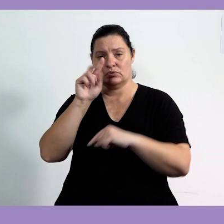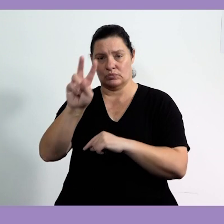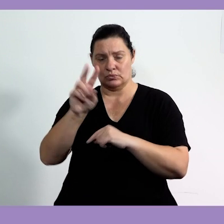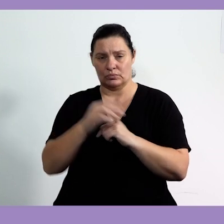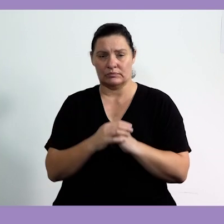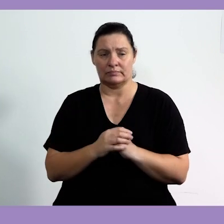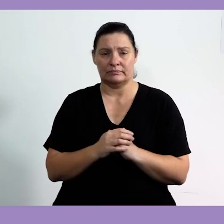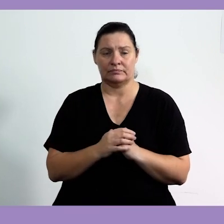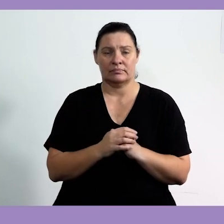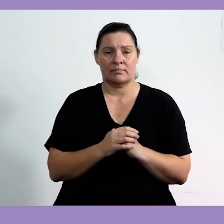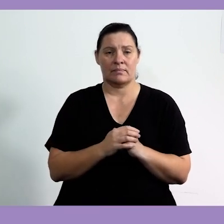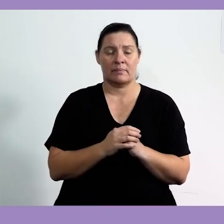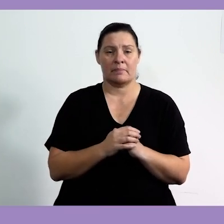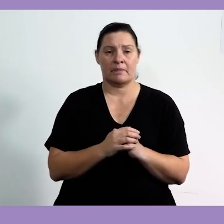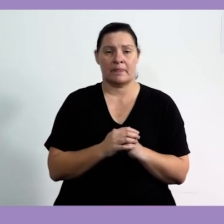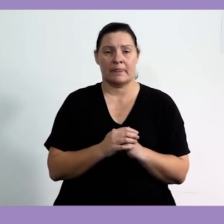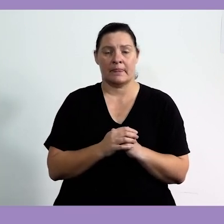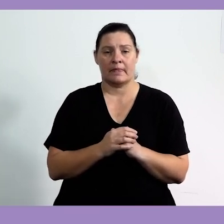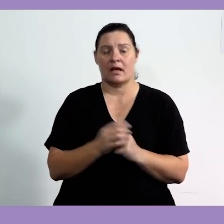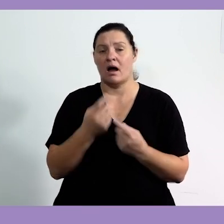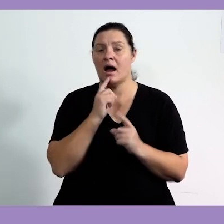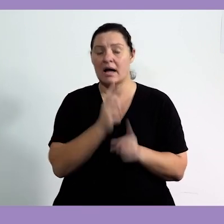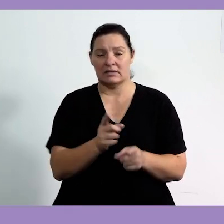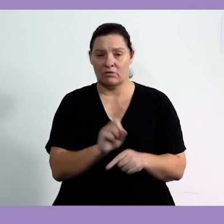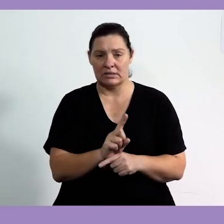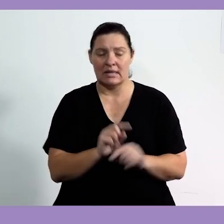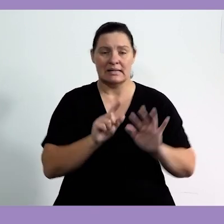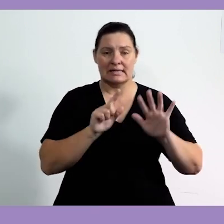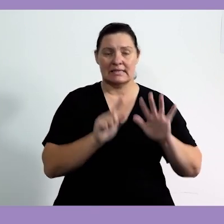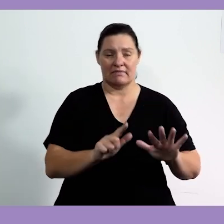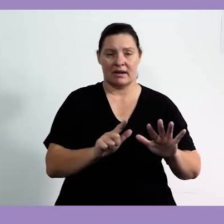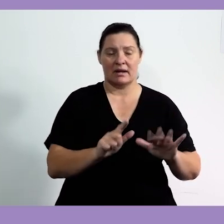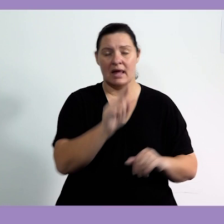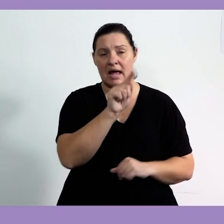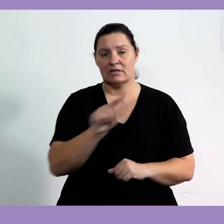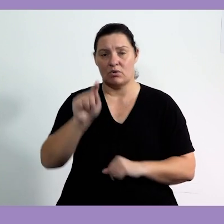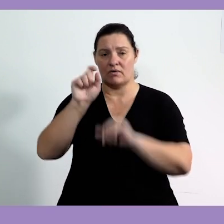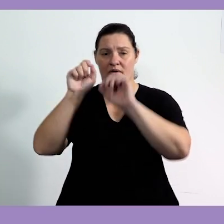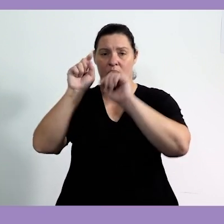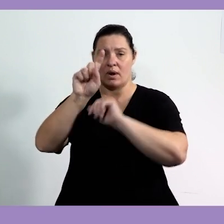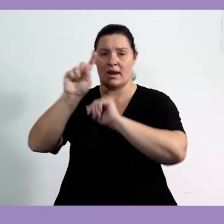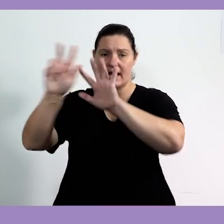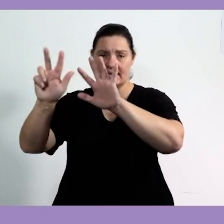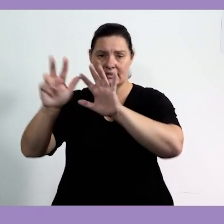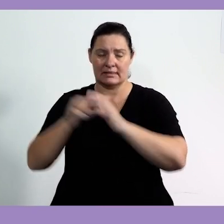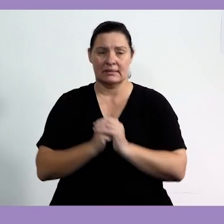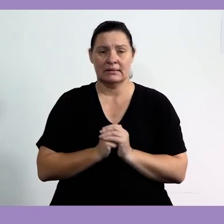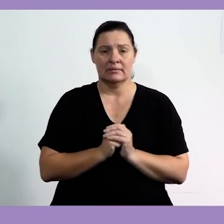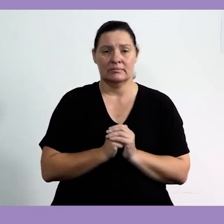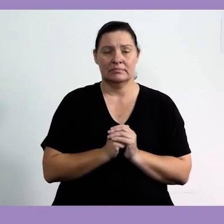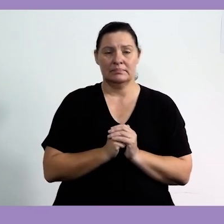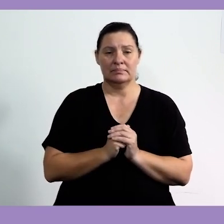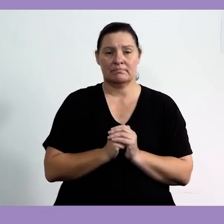two exponents, that is 9 multiplied by 2, giving us an answer of 7 to the exponent of